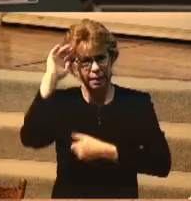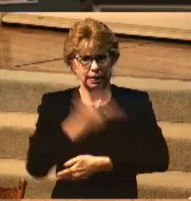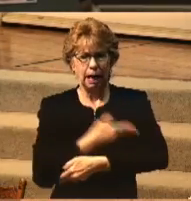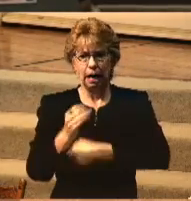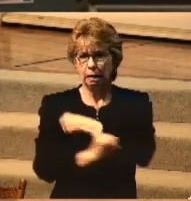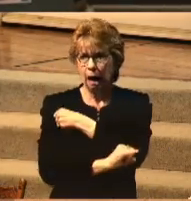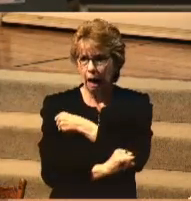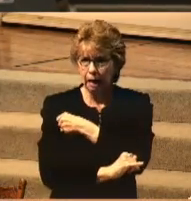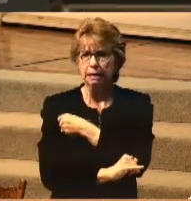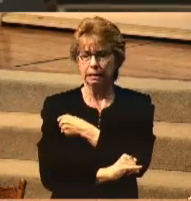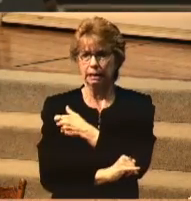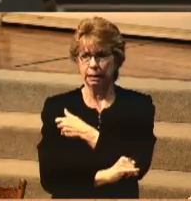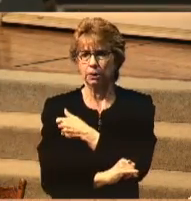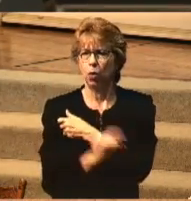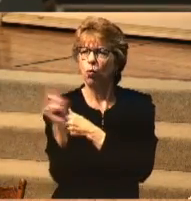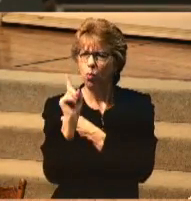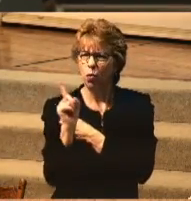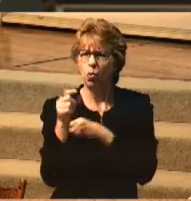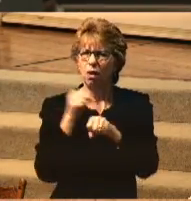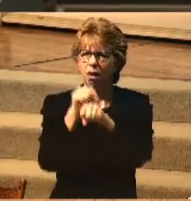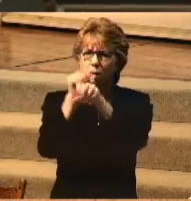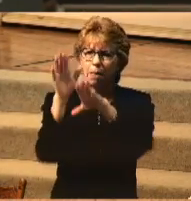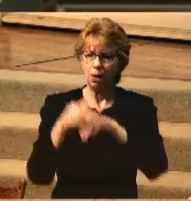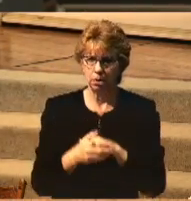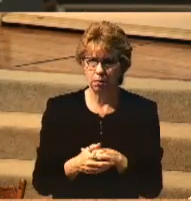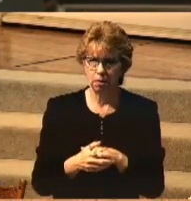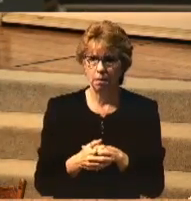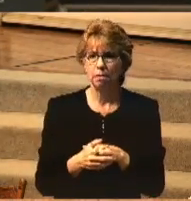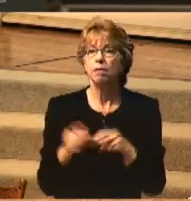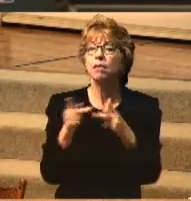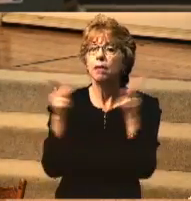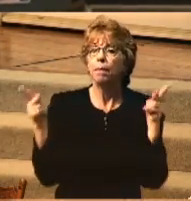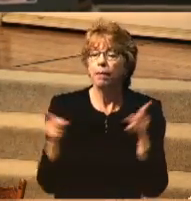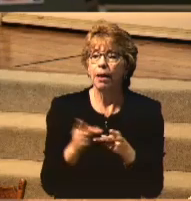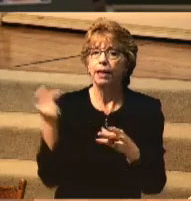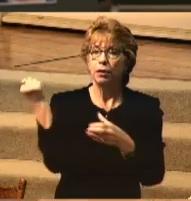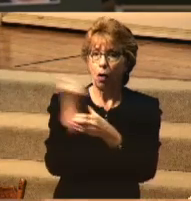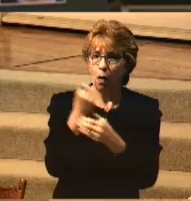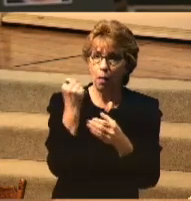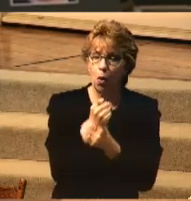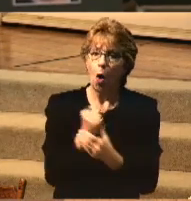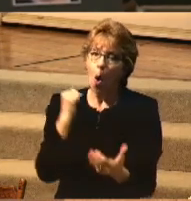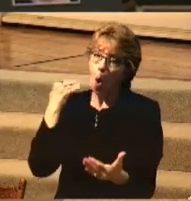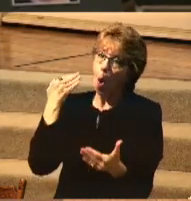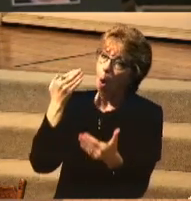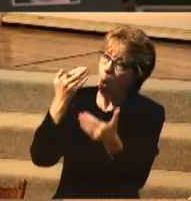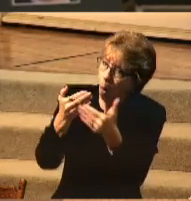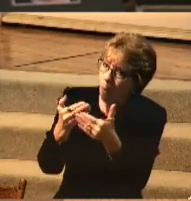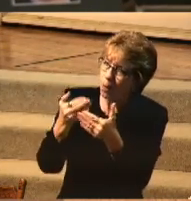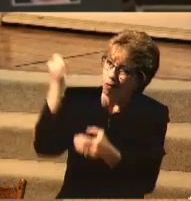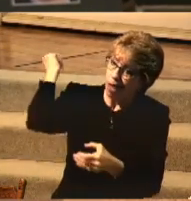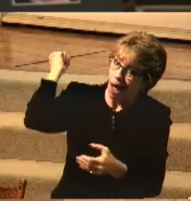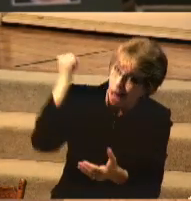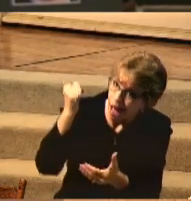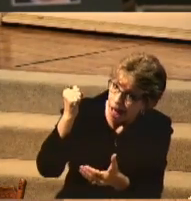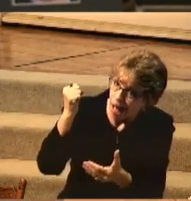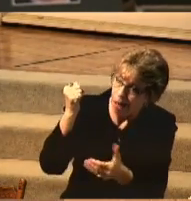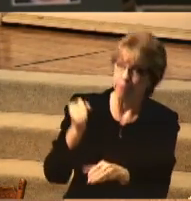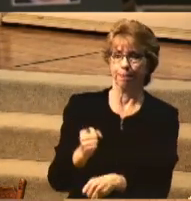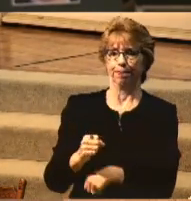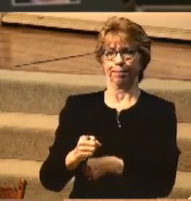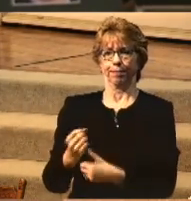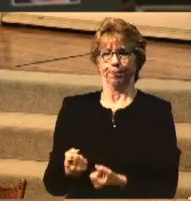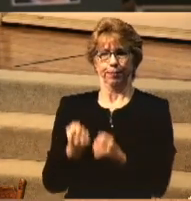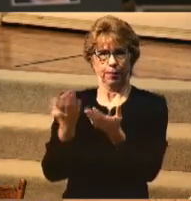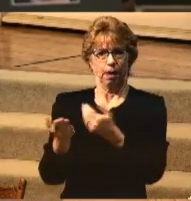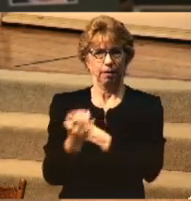was worded very carefully. It said where Abraham almost offered Isaac. He was